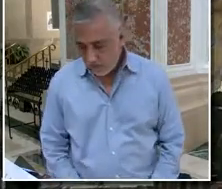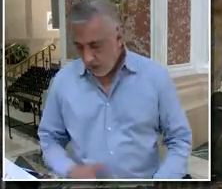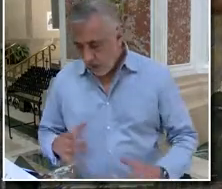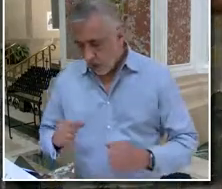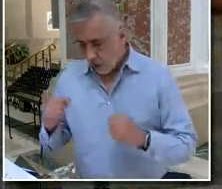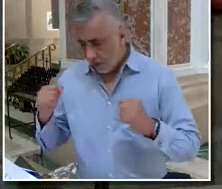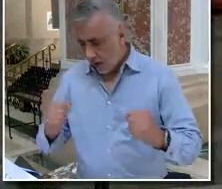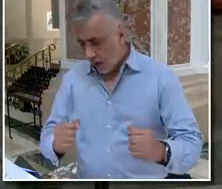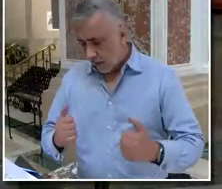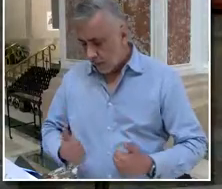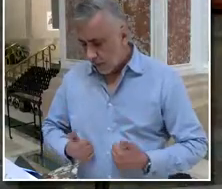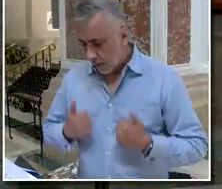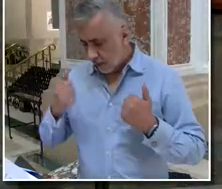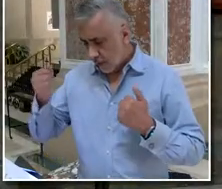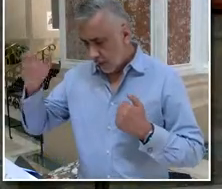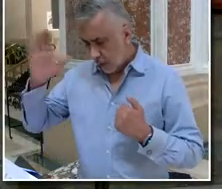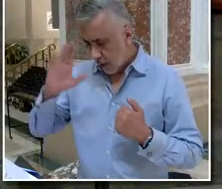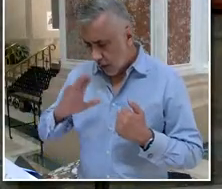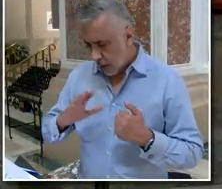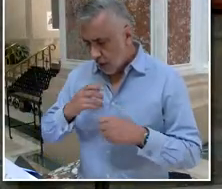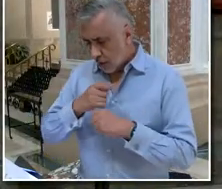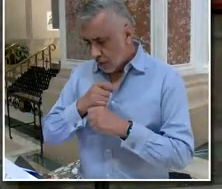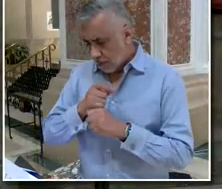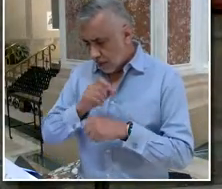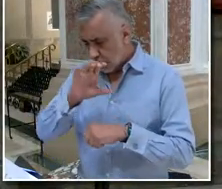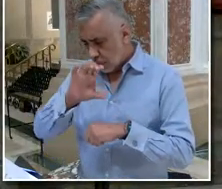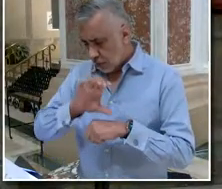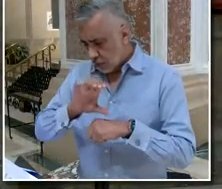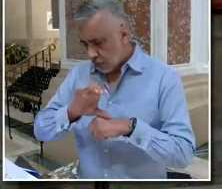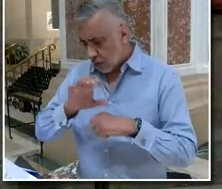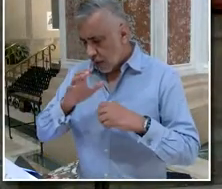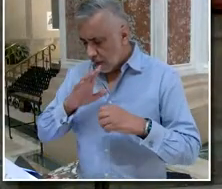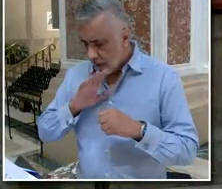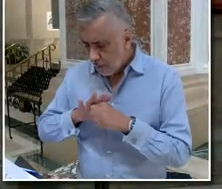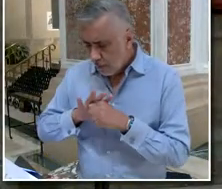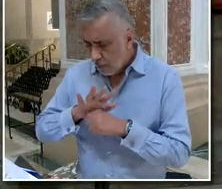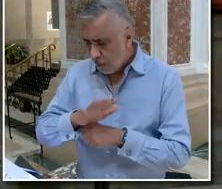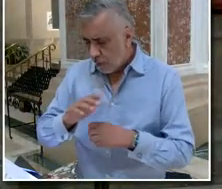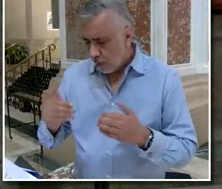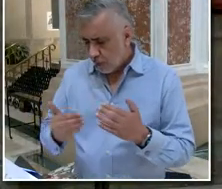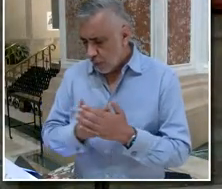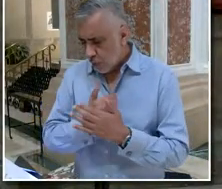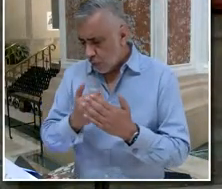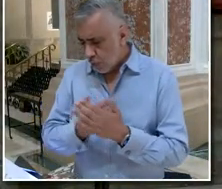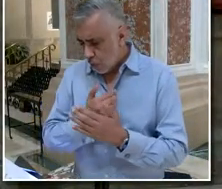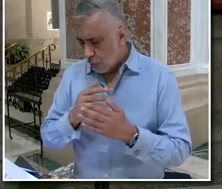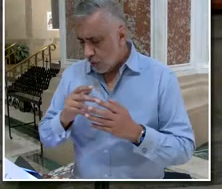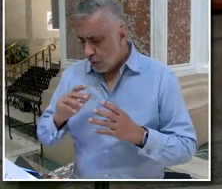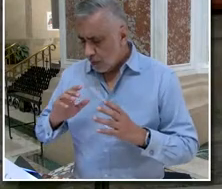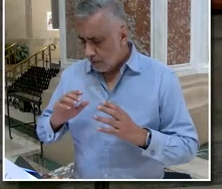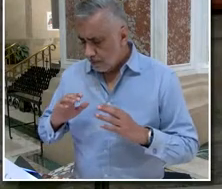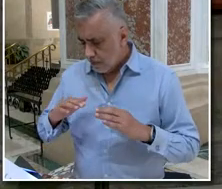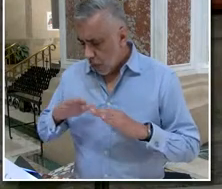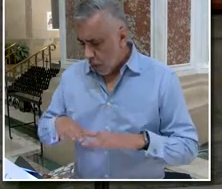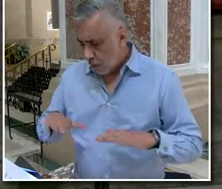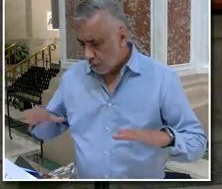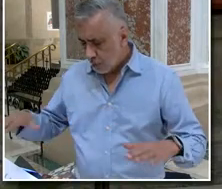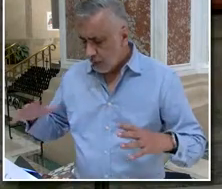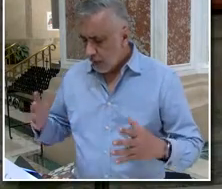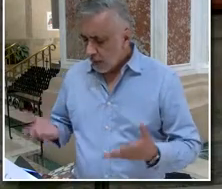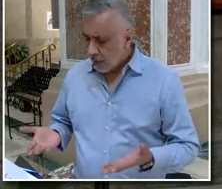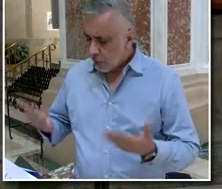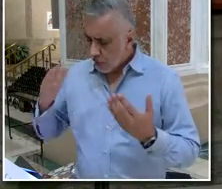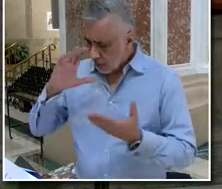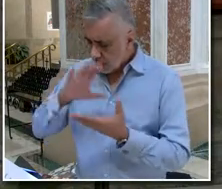Almighty ever-living God, who make your Church ever fruitful with new offspring, increase the faith